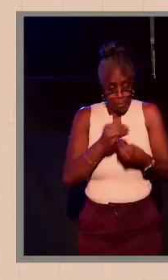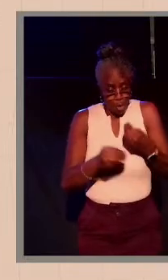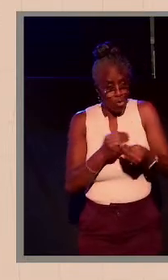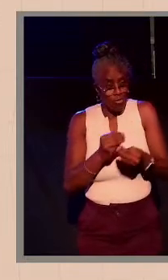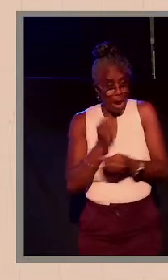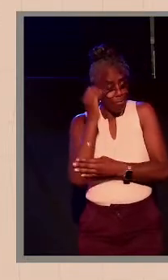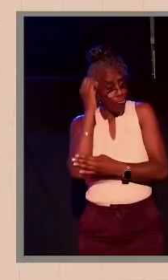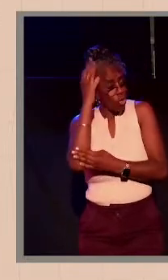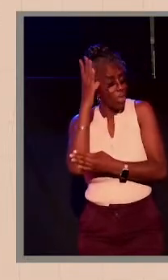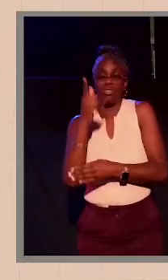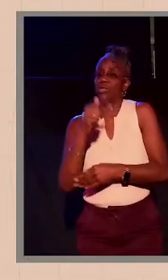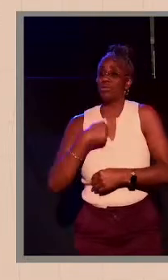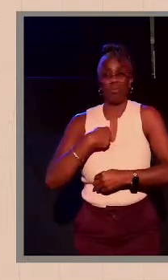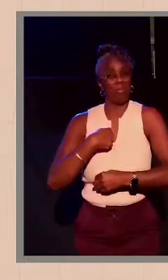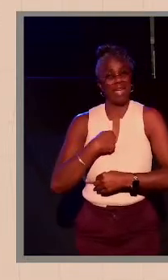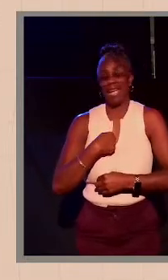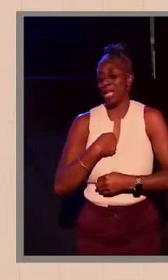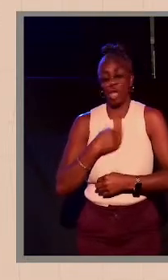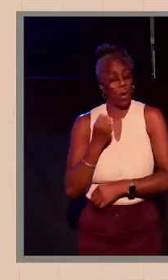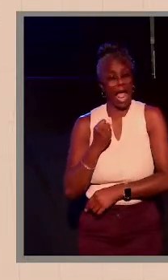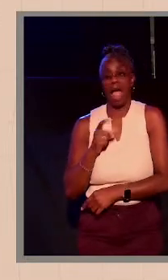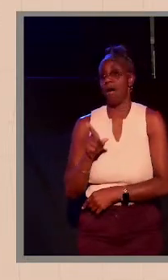knowledge. I'm